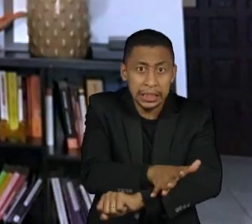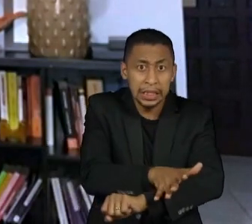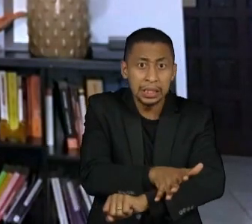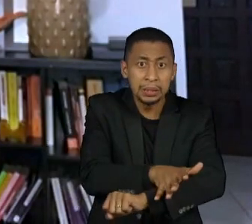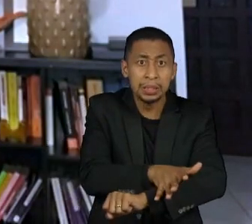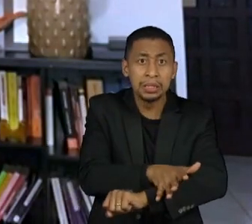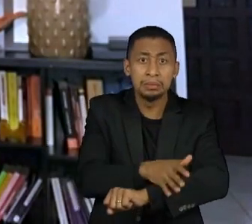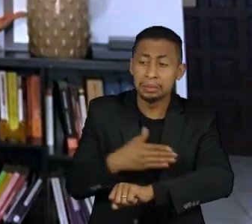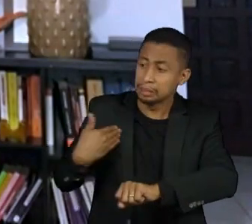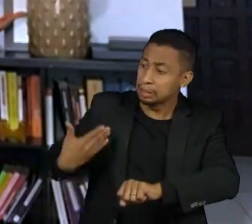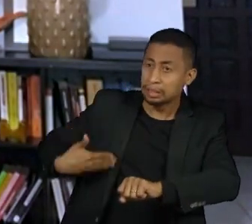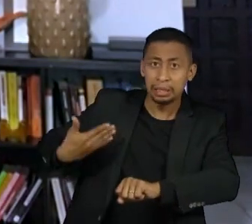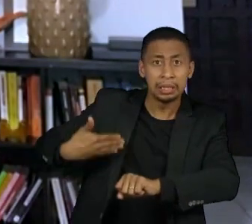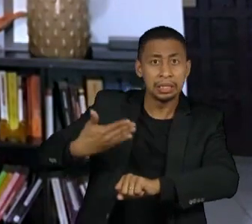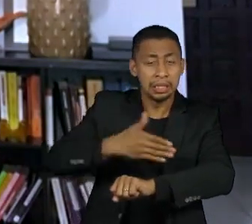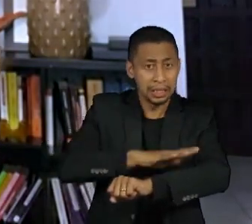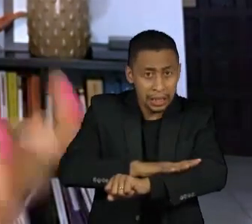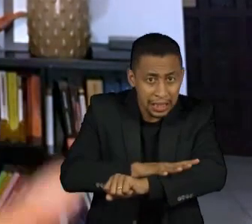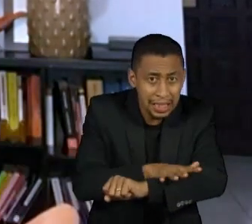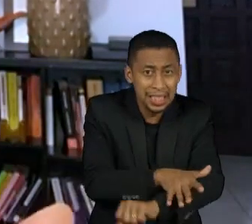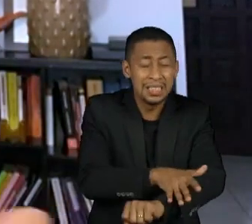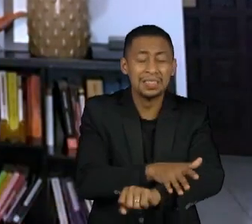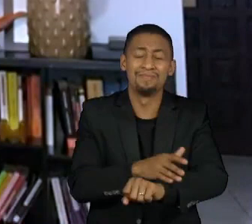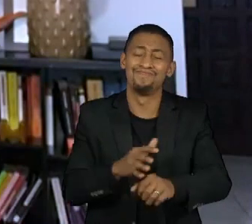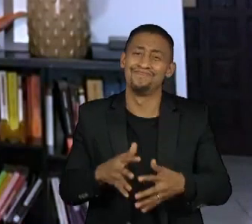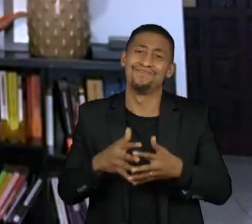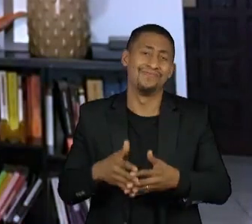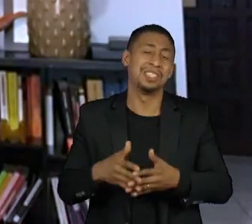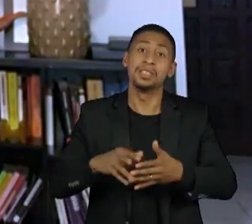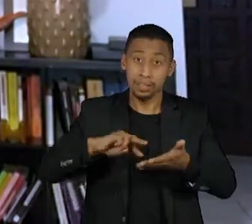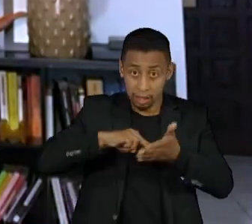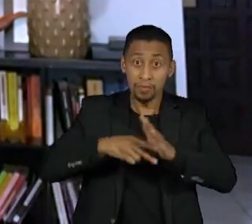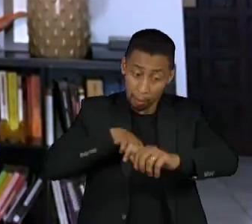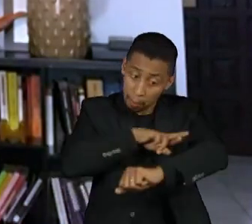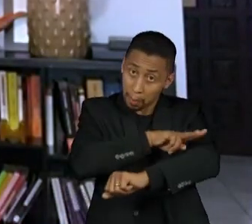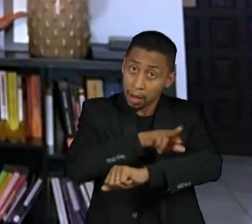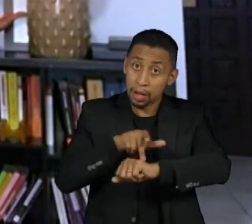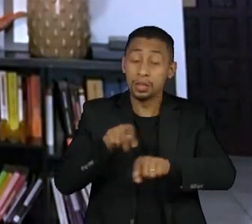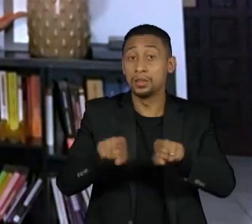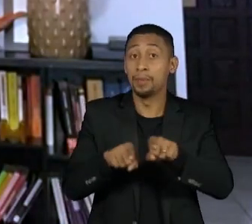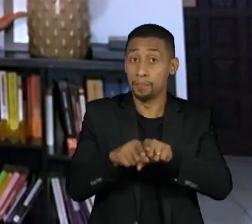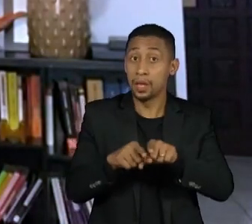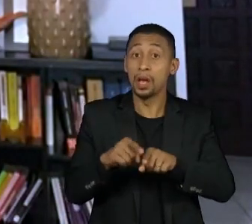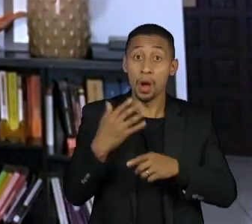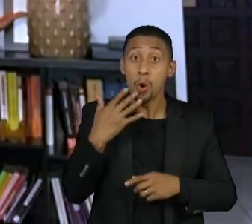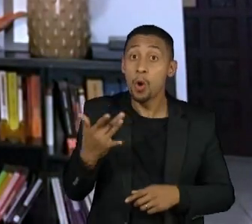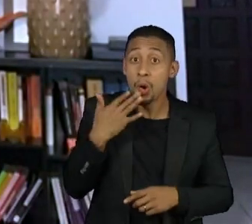anti-Black racism is about a race, but it's also about color. So that the